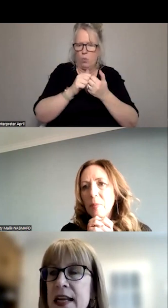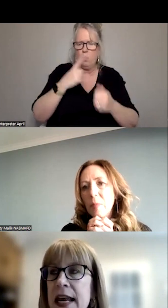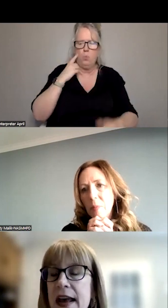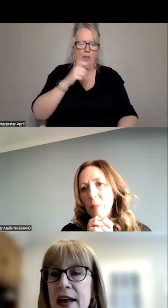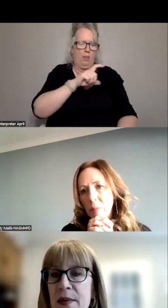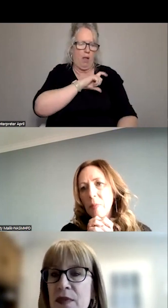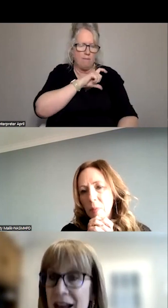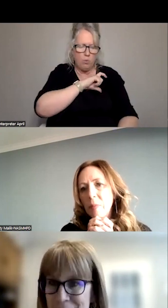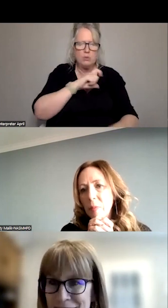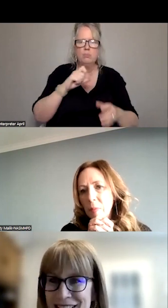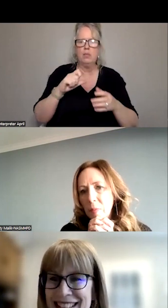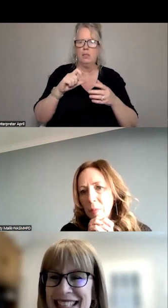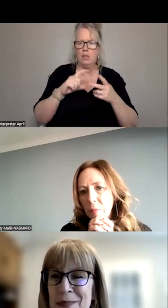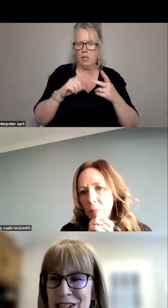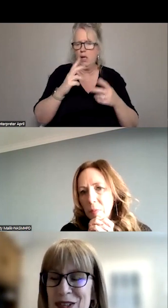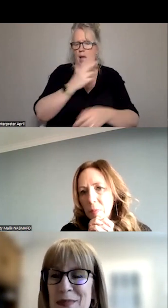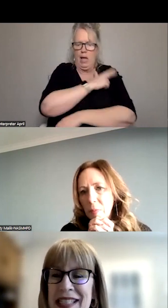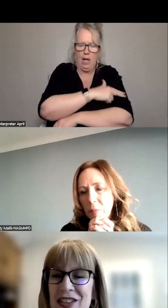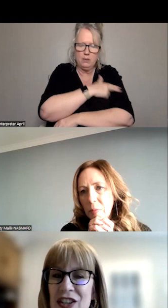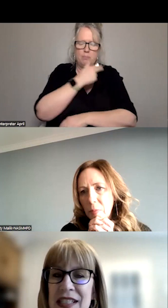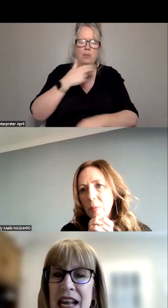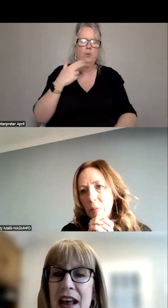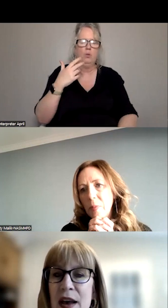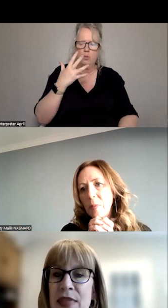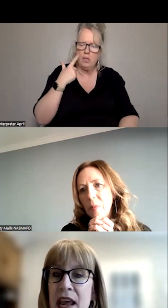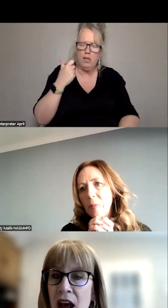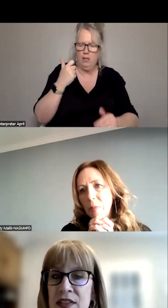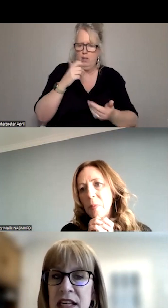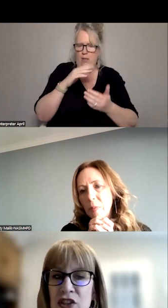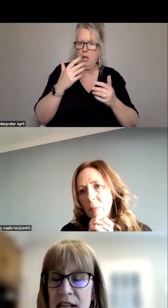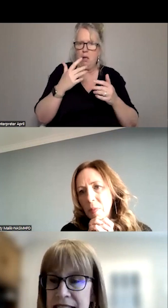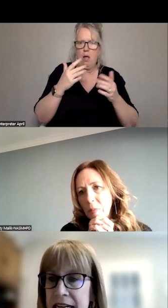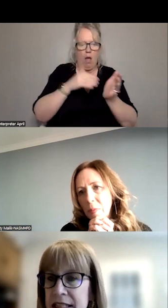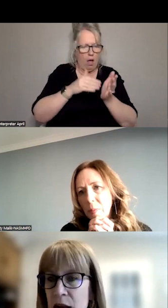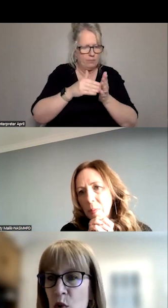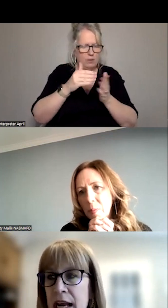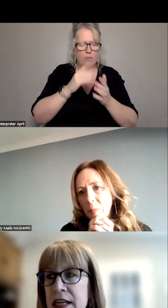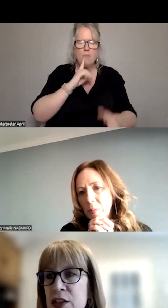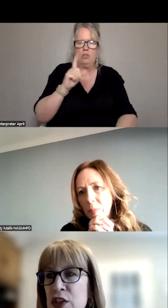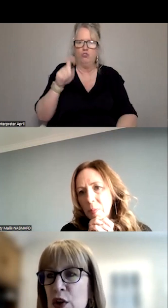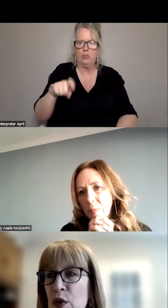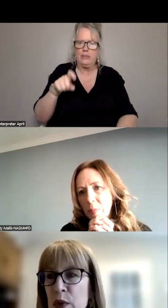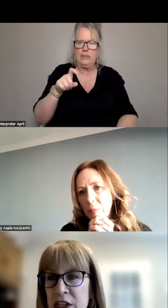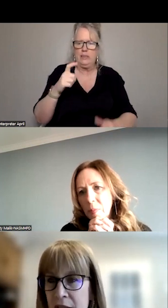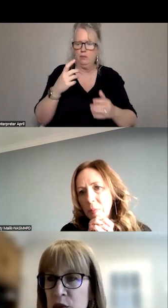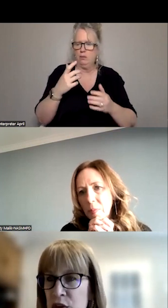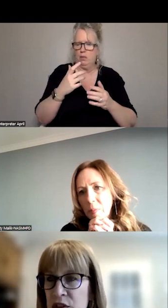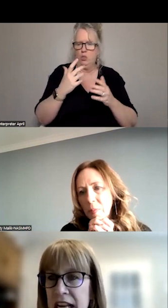enforcement, hospitals, inpatient treatment centers, they often just need someone